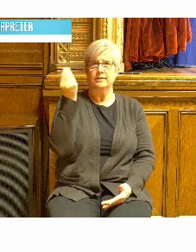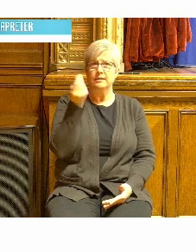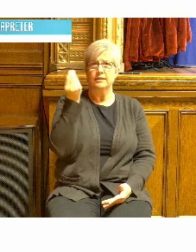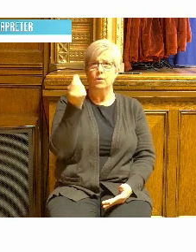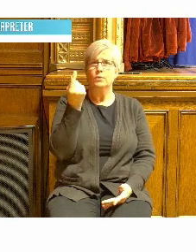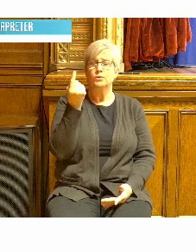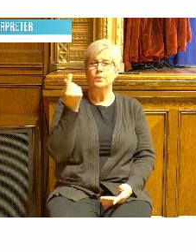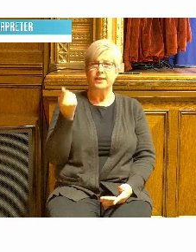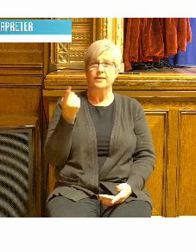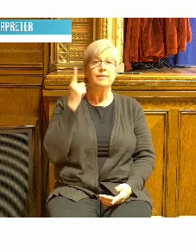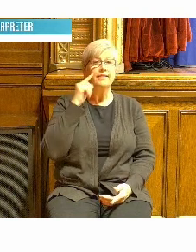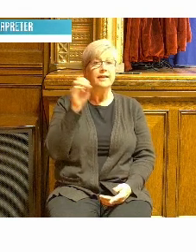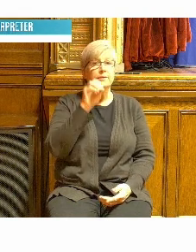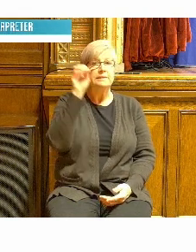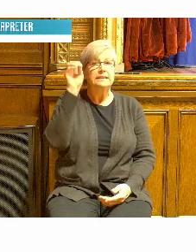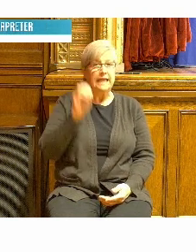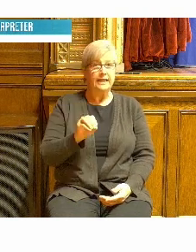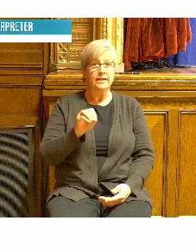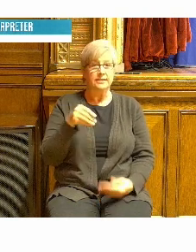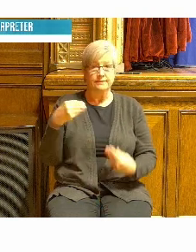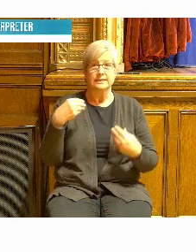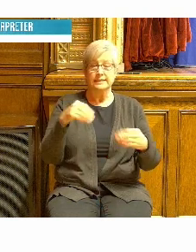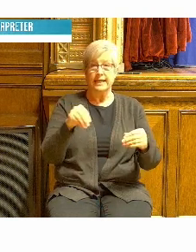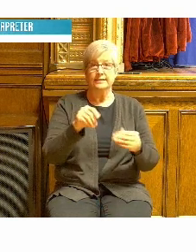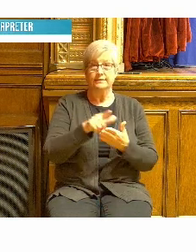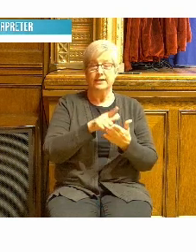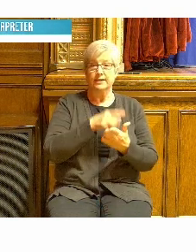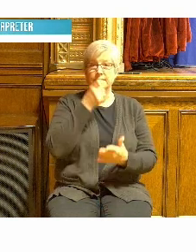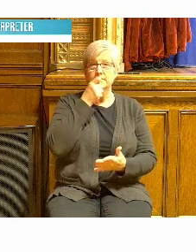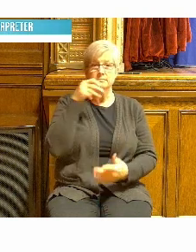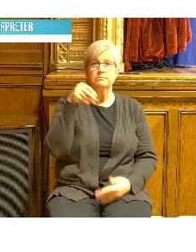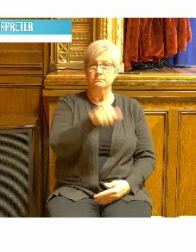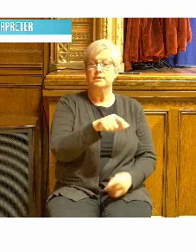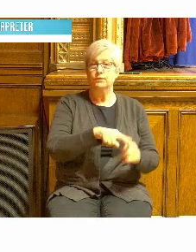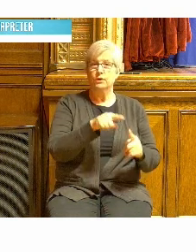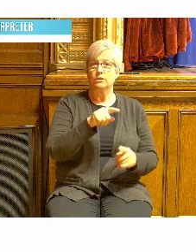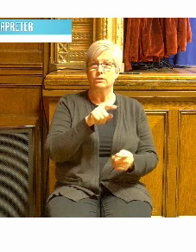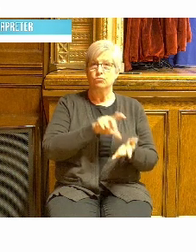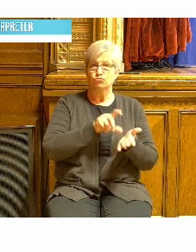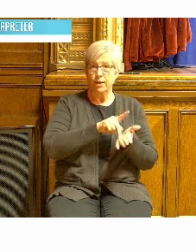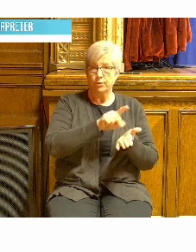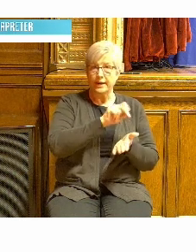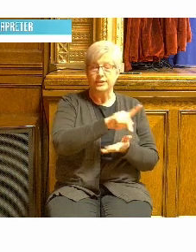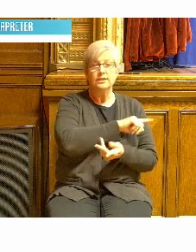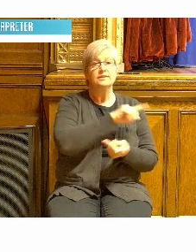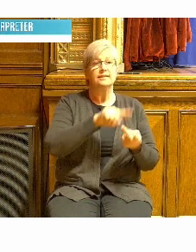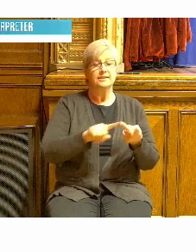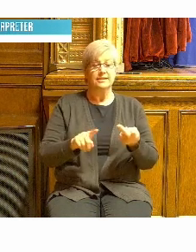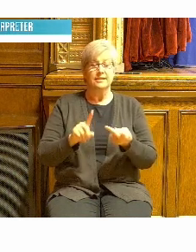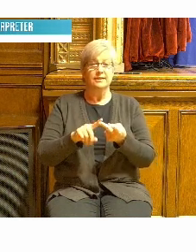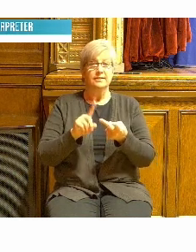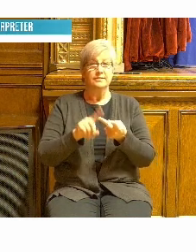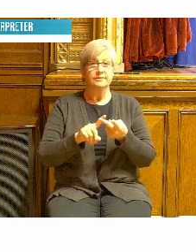I think a percentage of that should go towards reparation. Secondly,